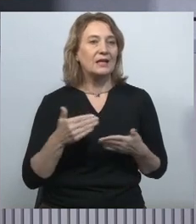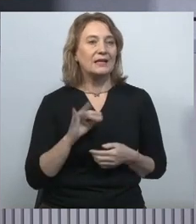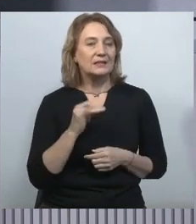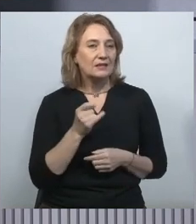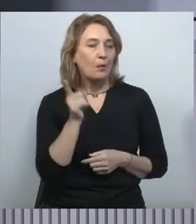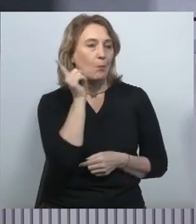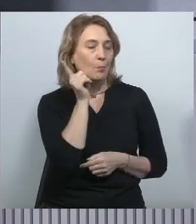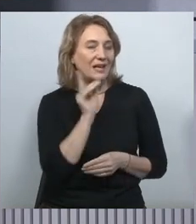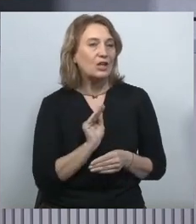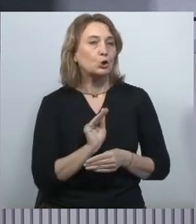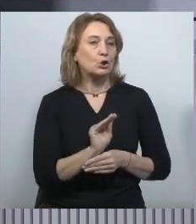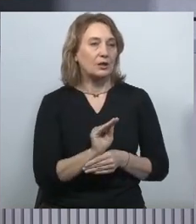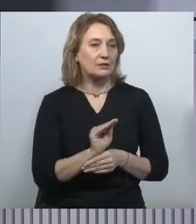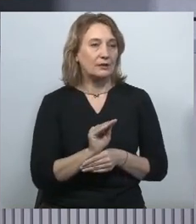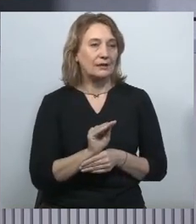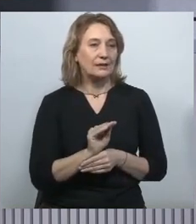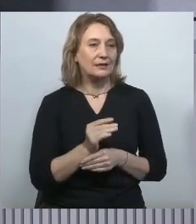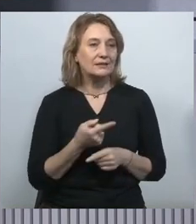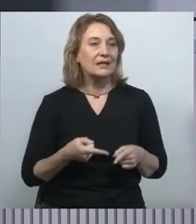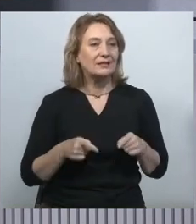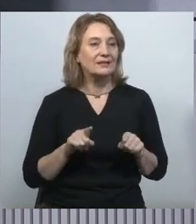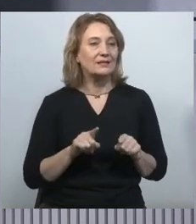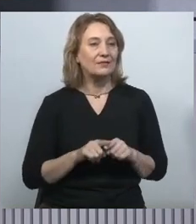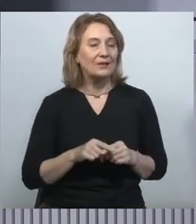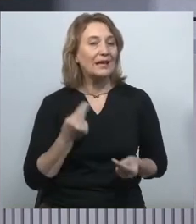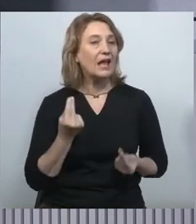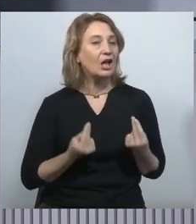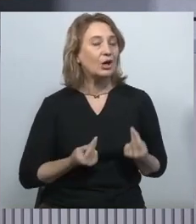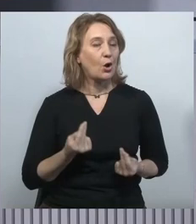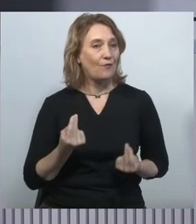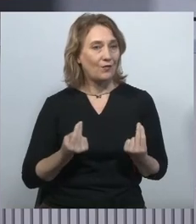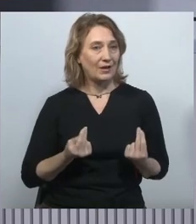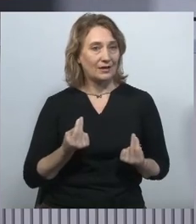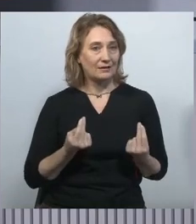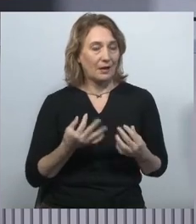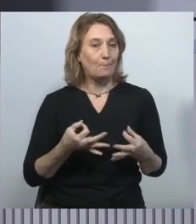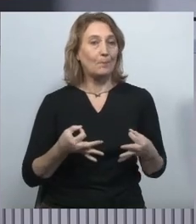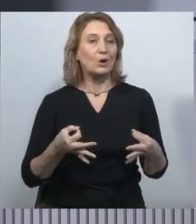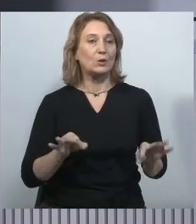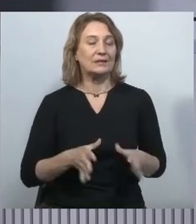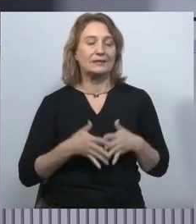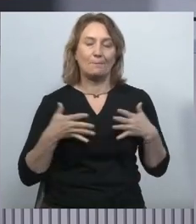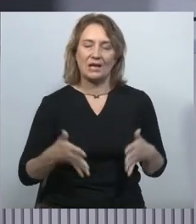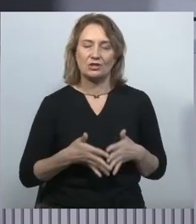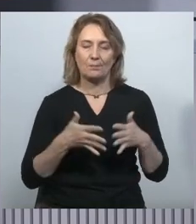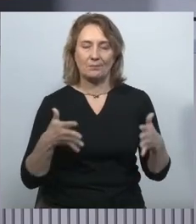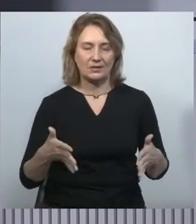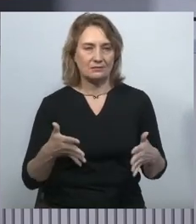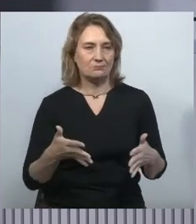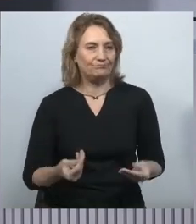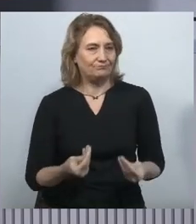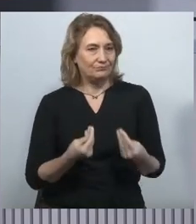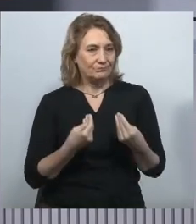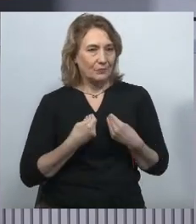to follow my eating habits in one of the mobile apps. So it's a game space